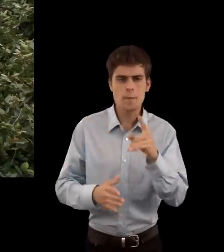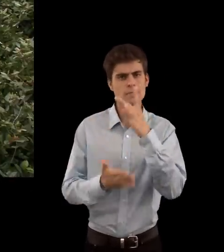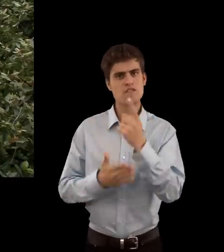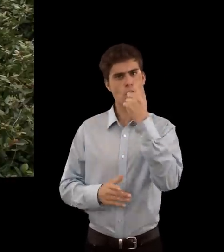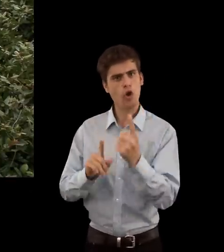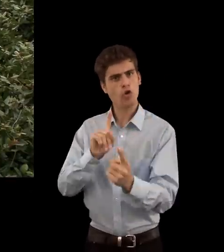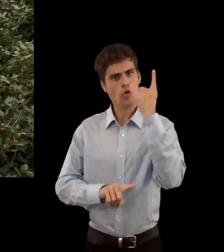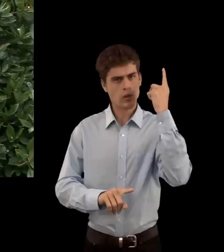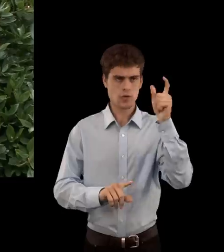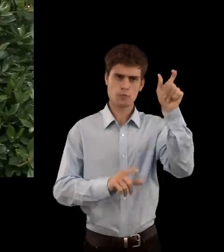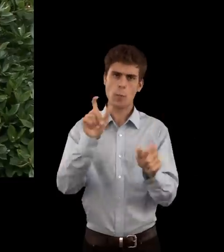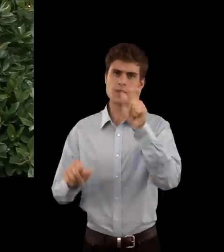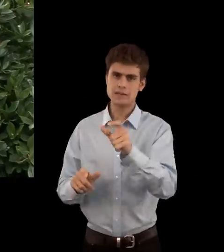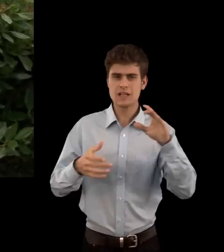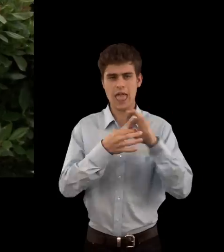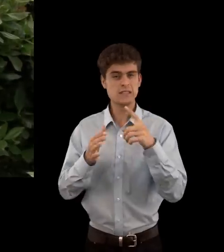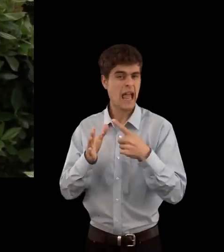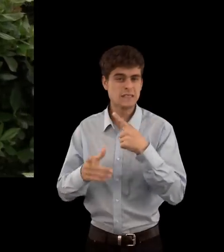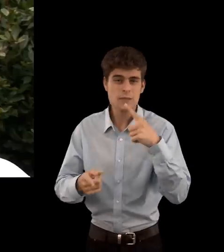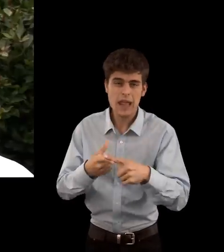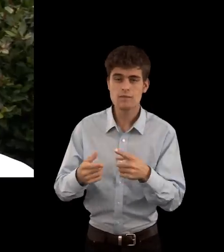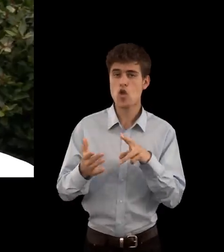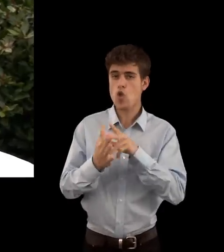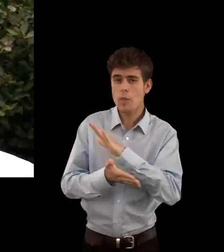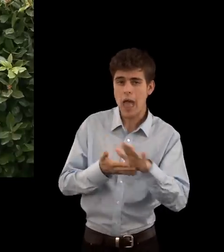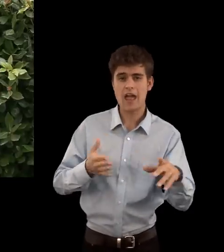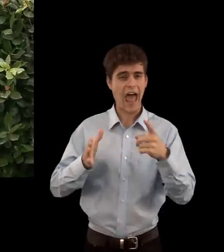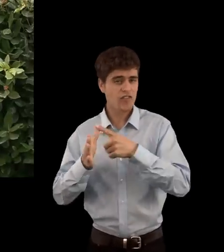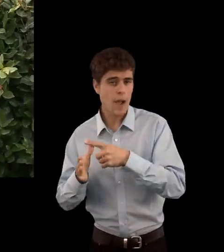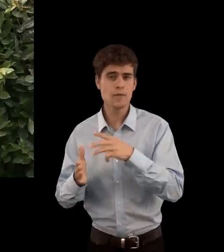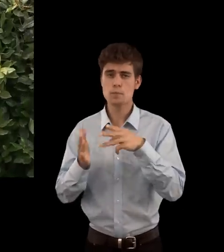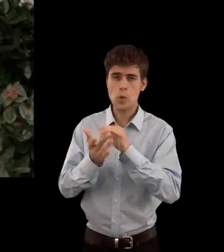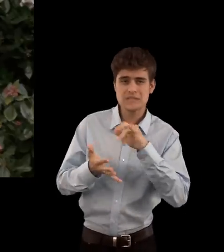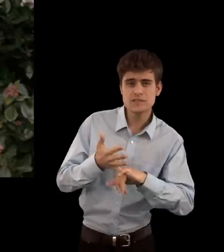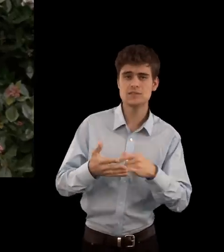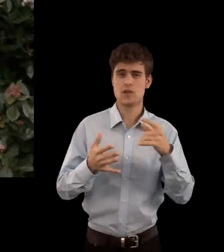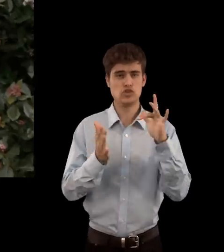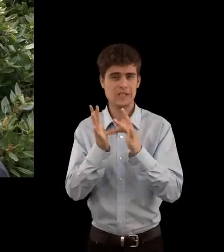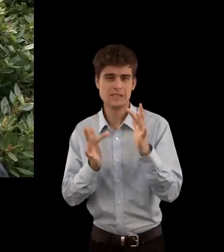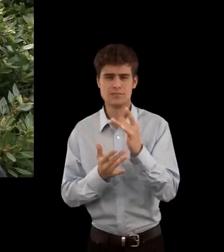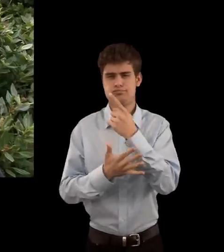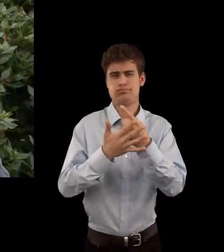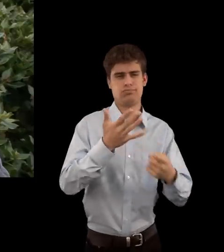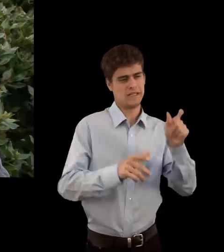Eve through to Noah, Abraham, Moses, Jesus and the seal of all Prophets, Muhammad. Peace be upon all of them.